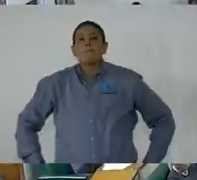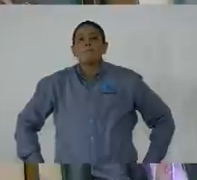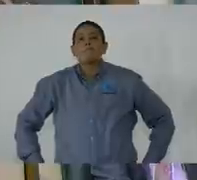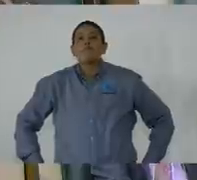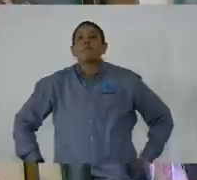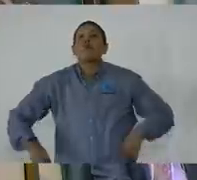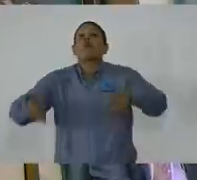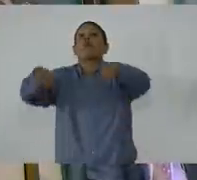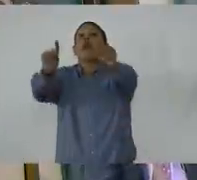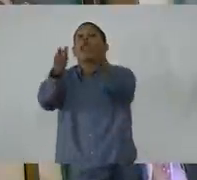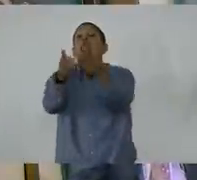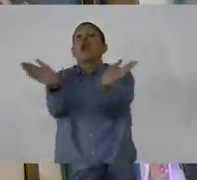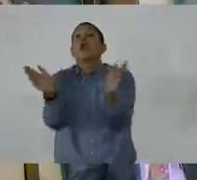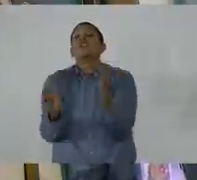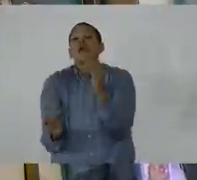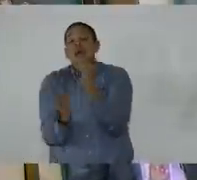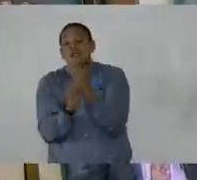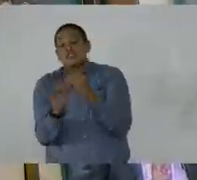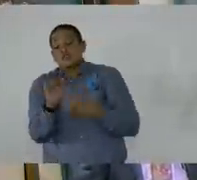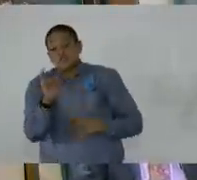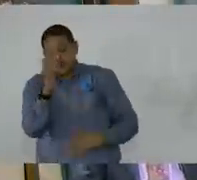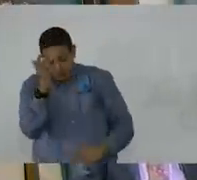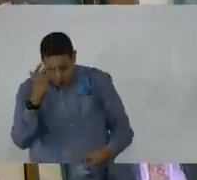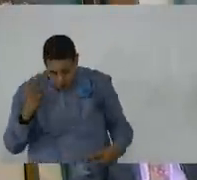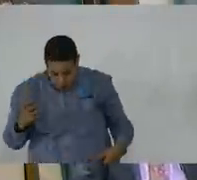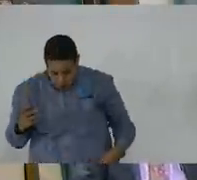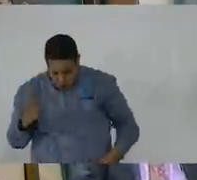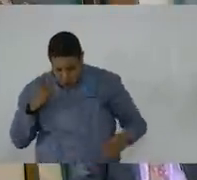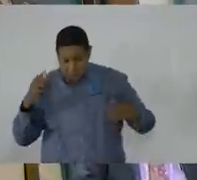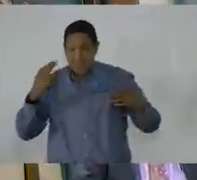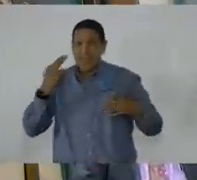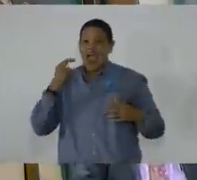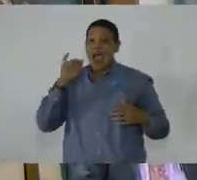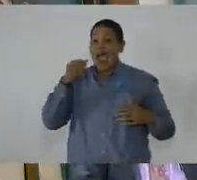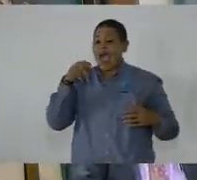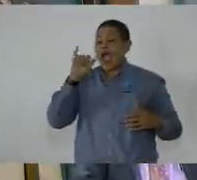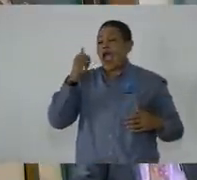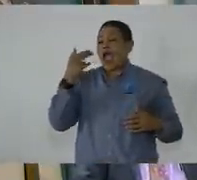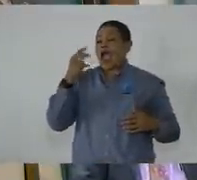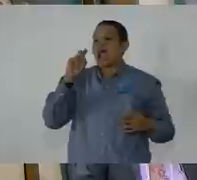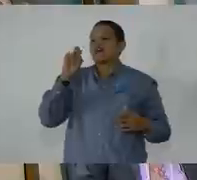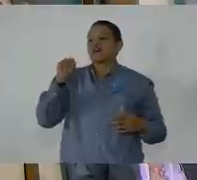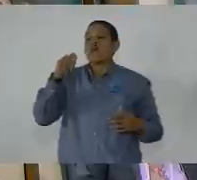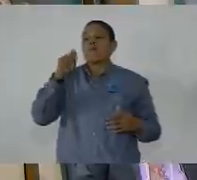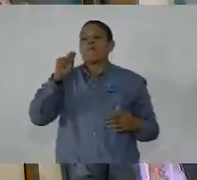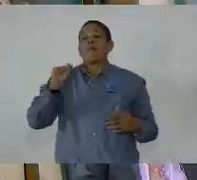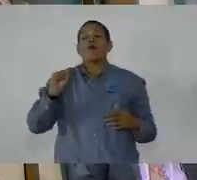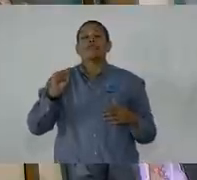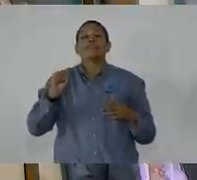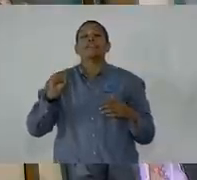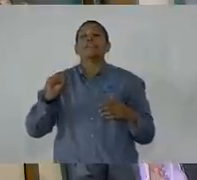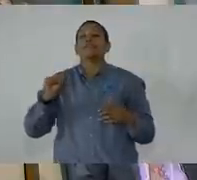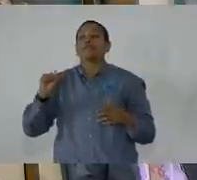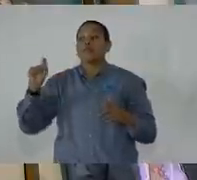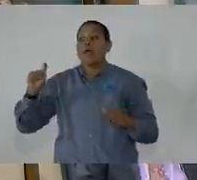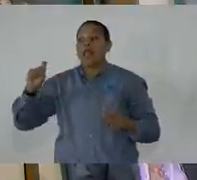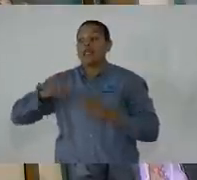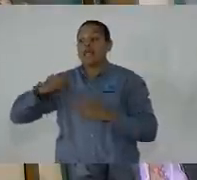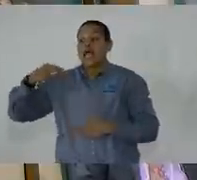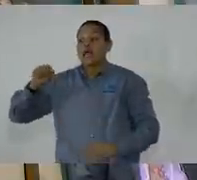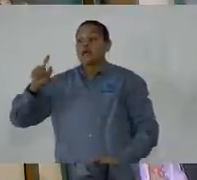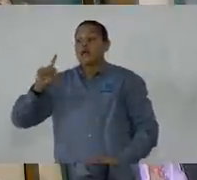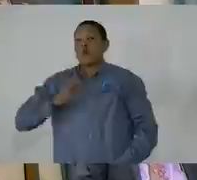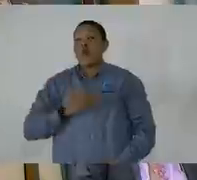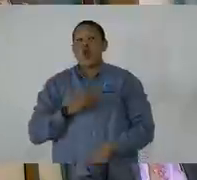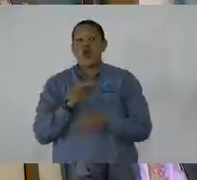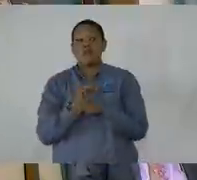While launching also, Madam Speaker, the hydroponics pilot in high schools, which our Minister